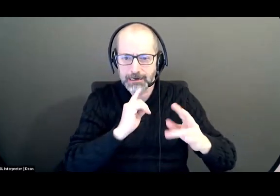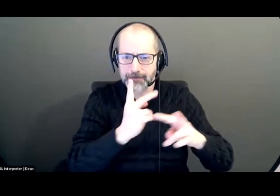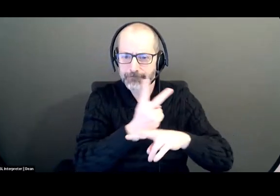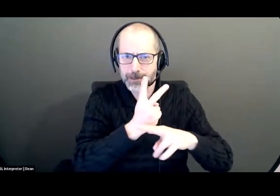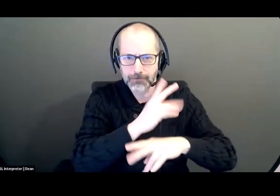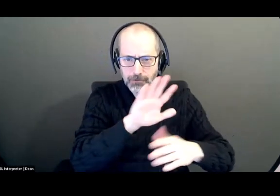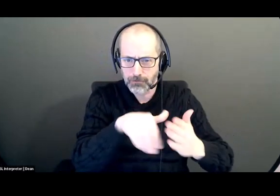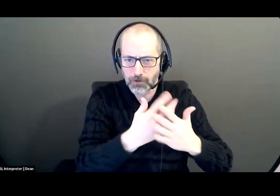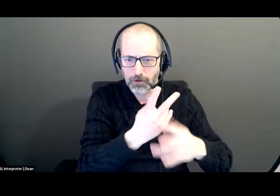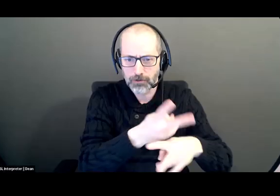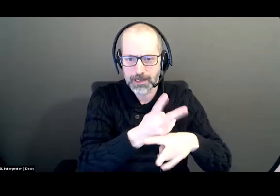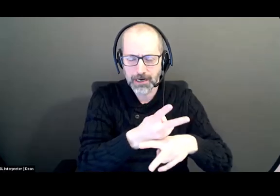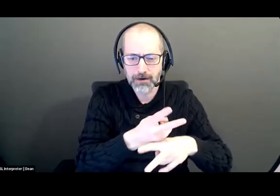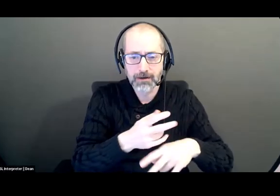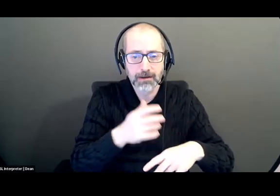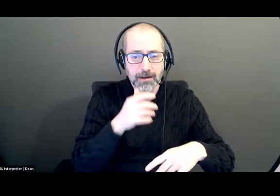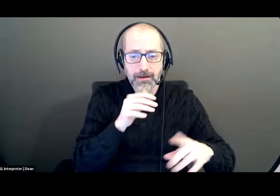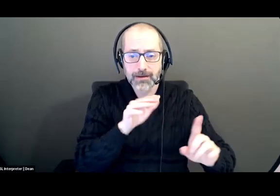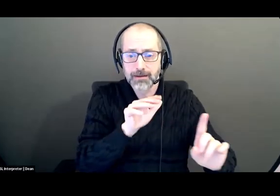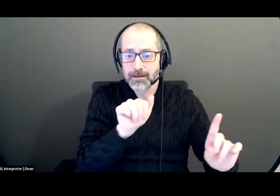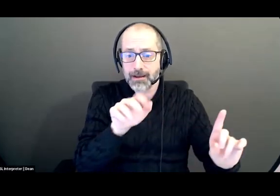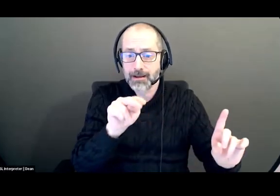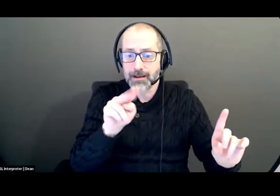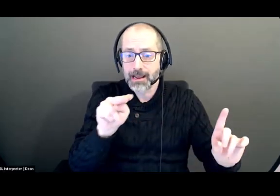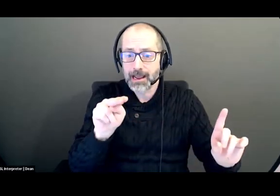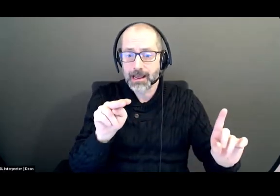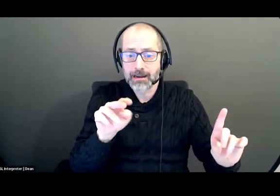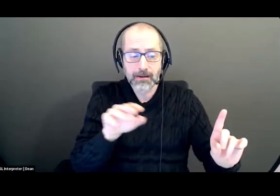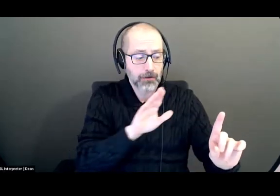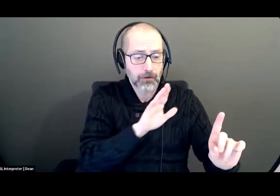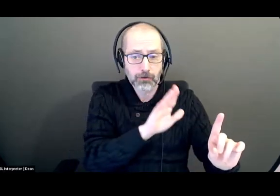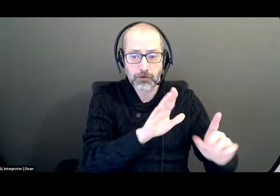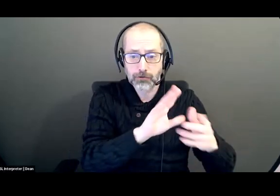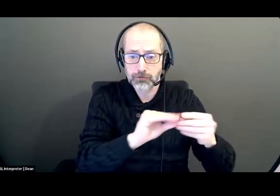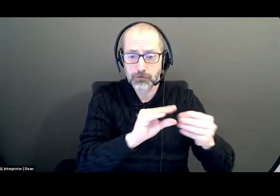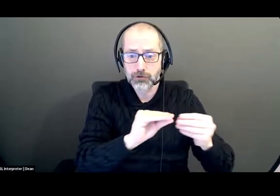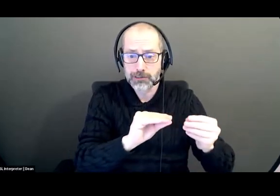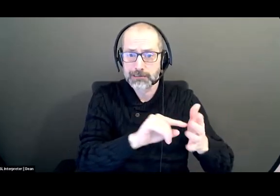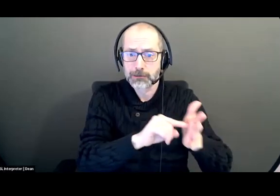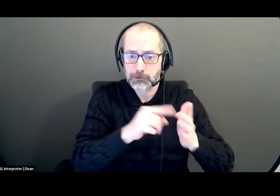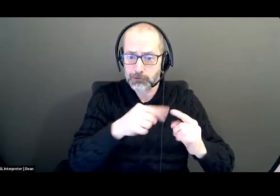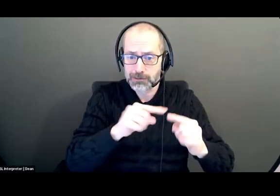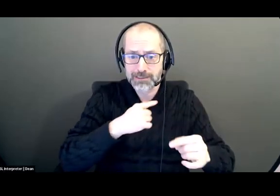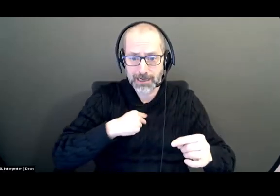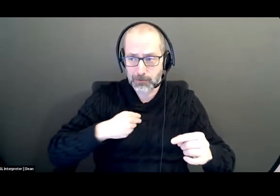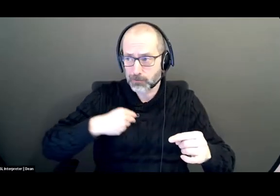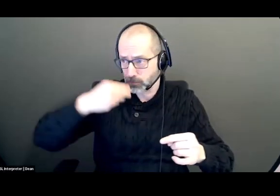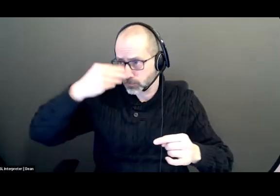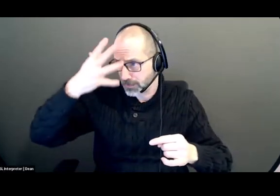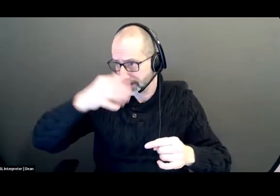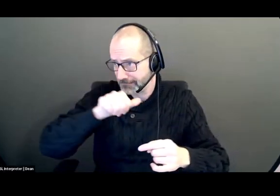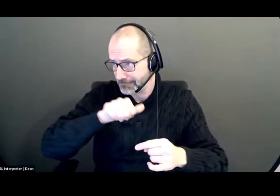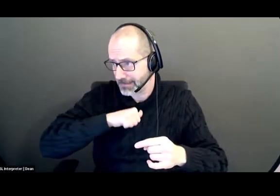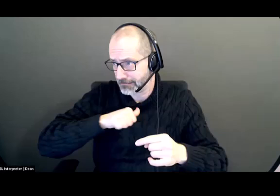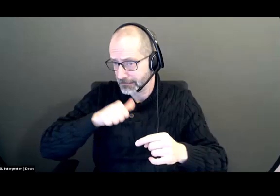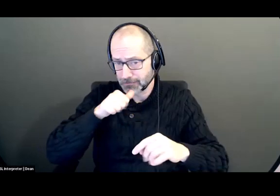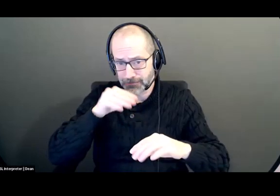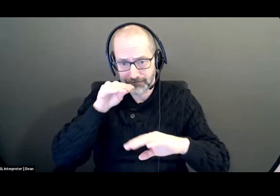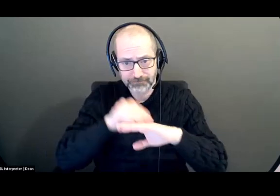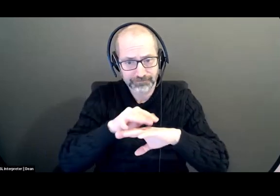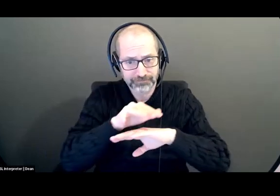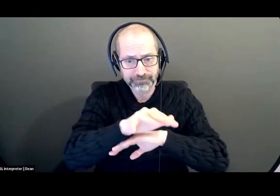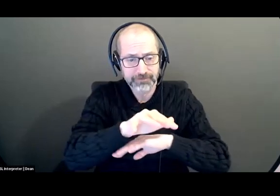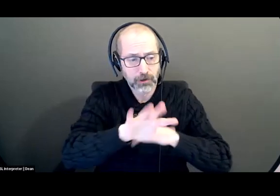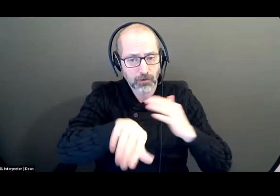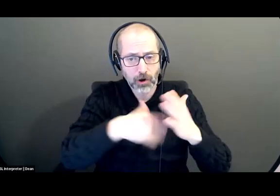when systems were never designed with certain people in mind. And you reminded us that equity means naming and